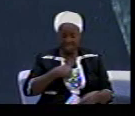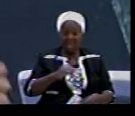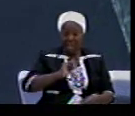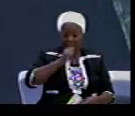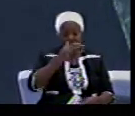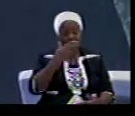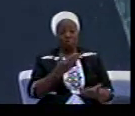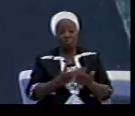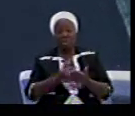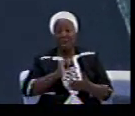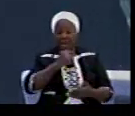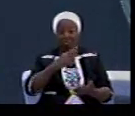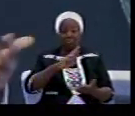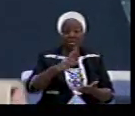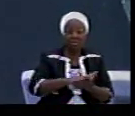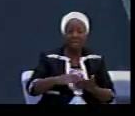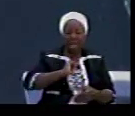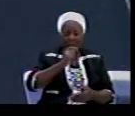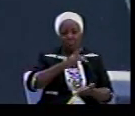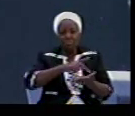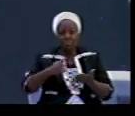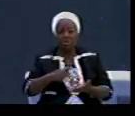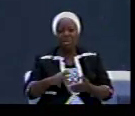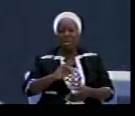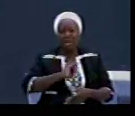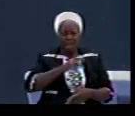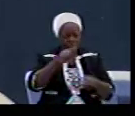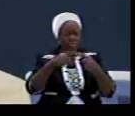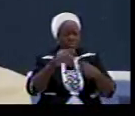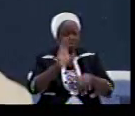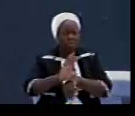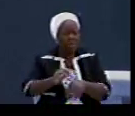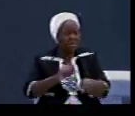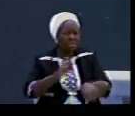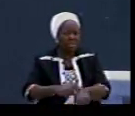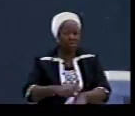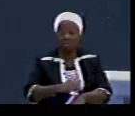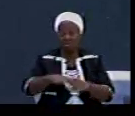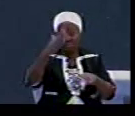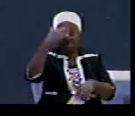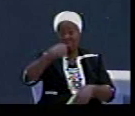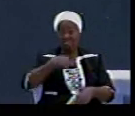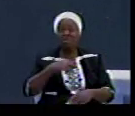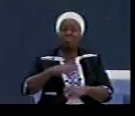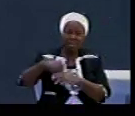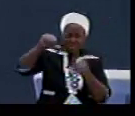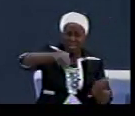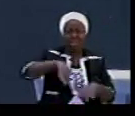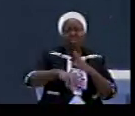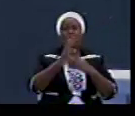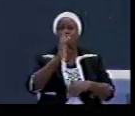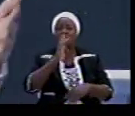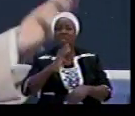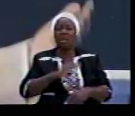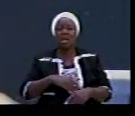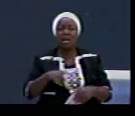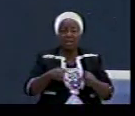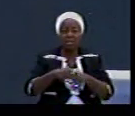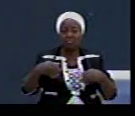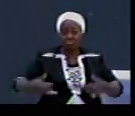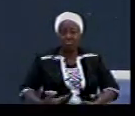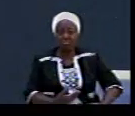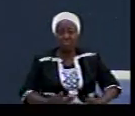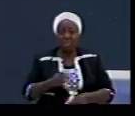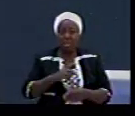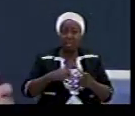say, I'm pure. They say, I'm a church goer. They say, I've been baptized in water as an infant. They say, I take